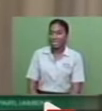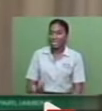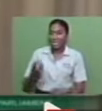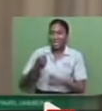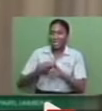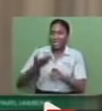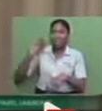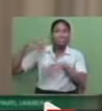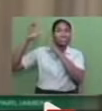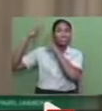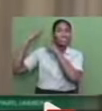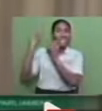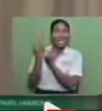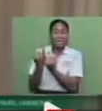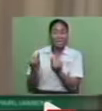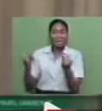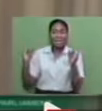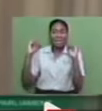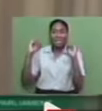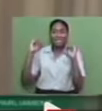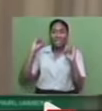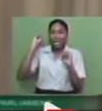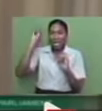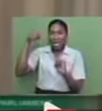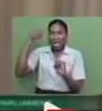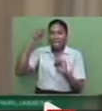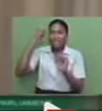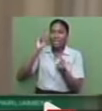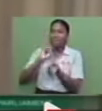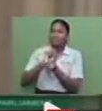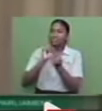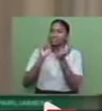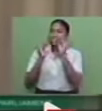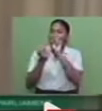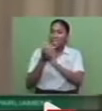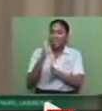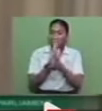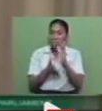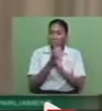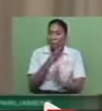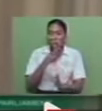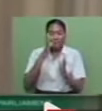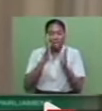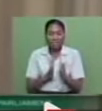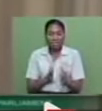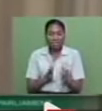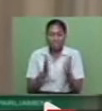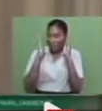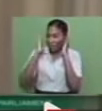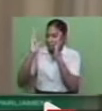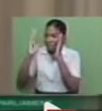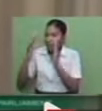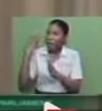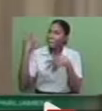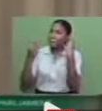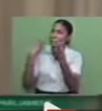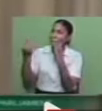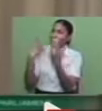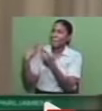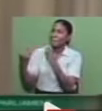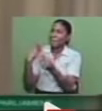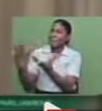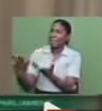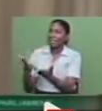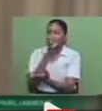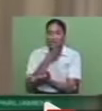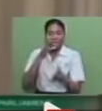turned the country into a dependent petro economy. That's what happened. Let's face it. Starved the agriculture sector of